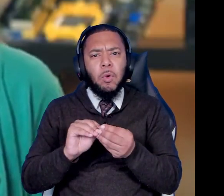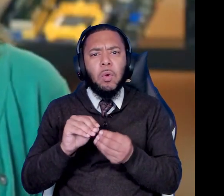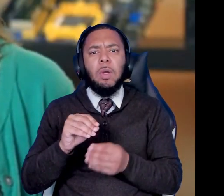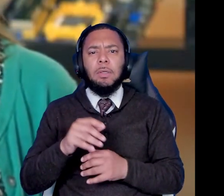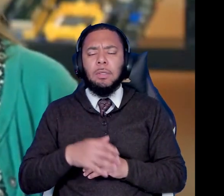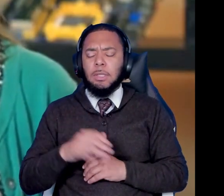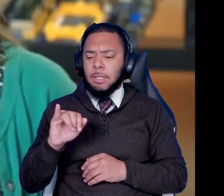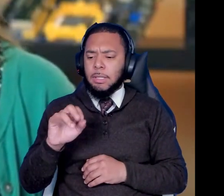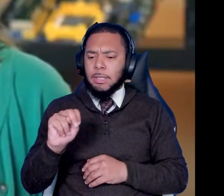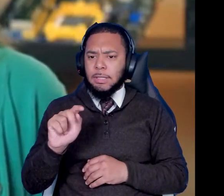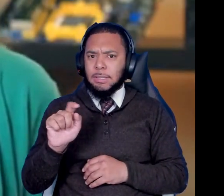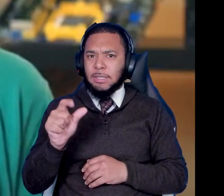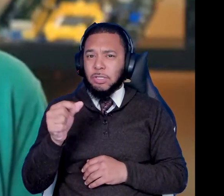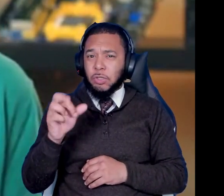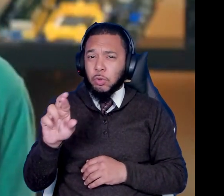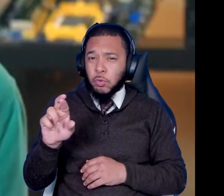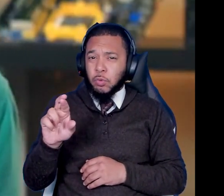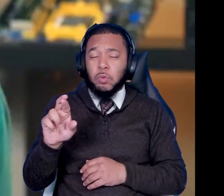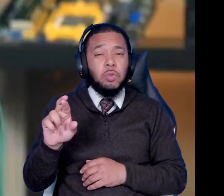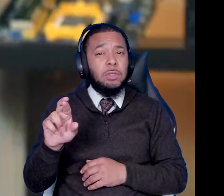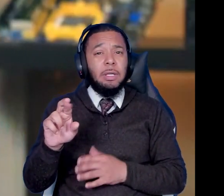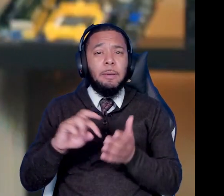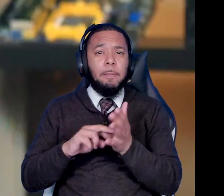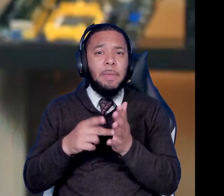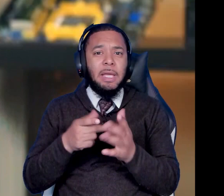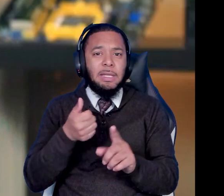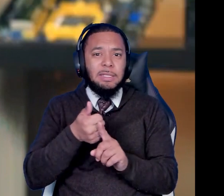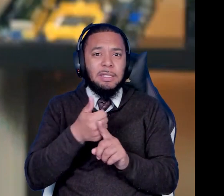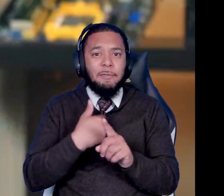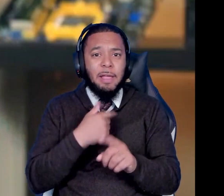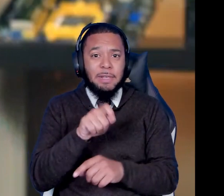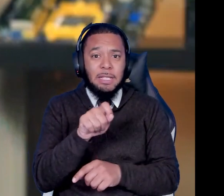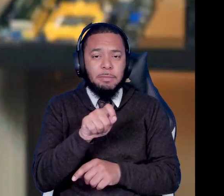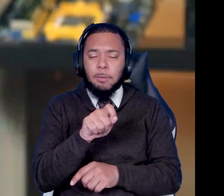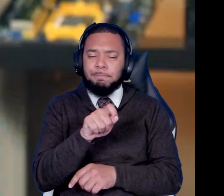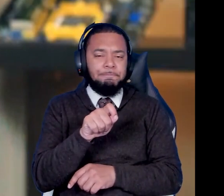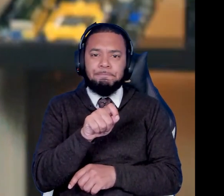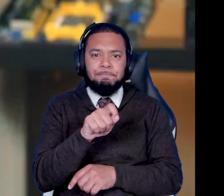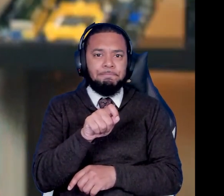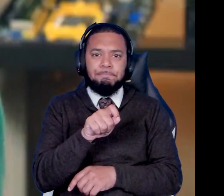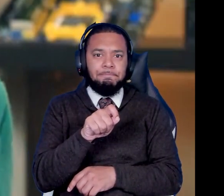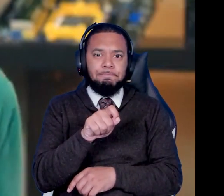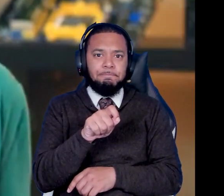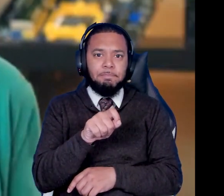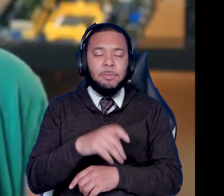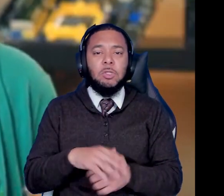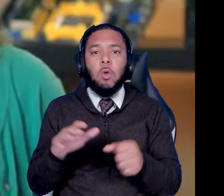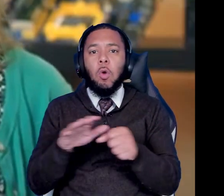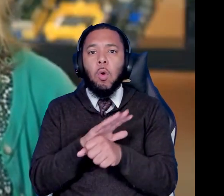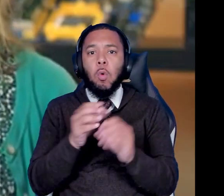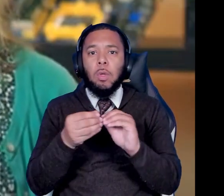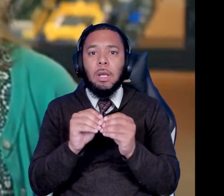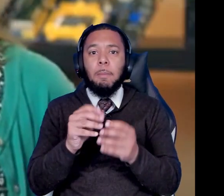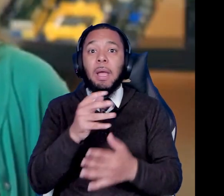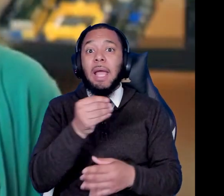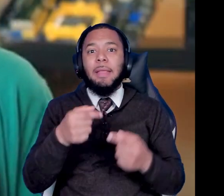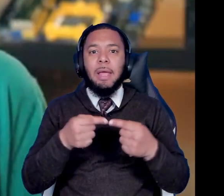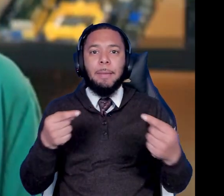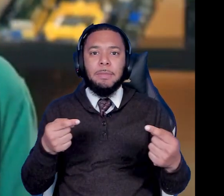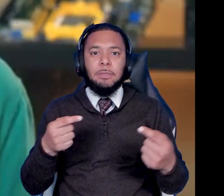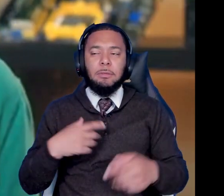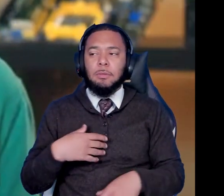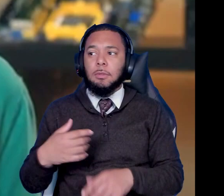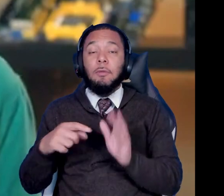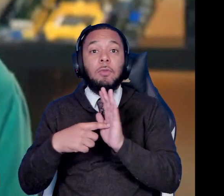variable. Integers are numbers that don't have a decimal after them. So whole numbers and their opposites. -5,